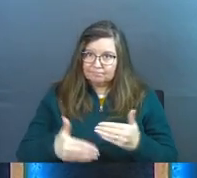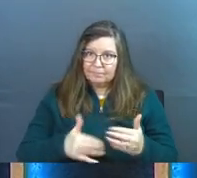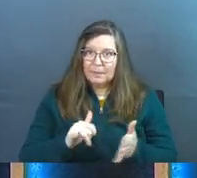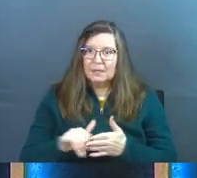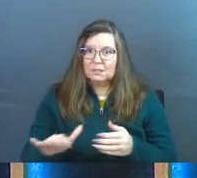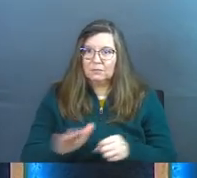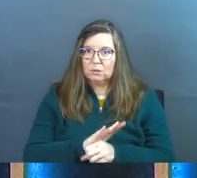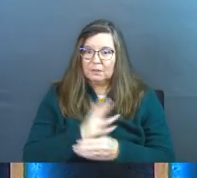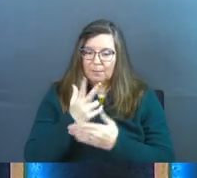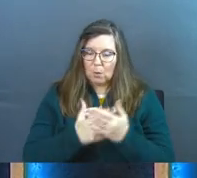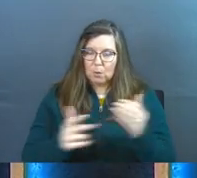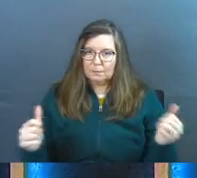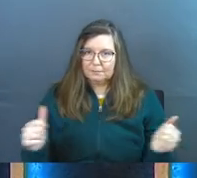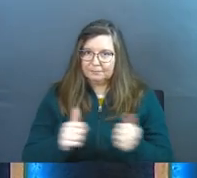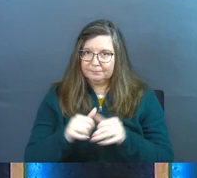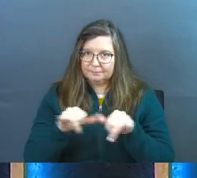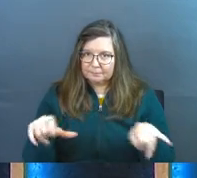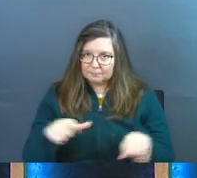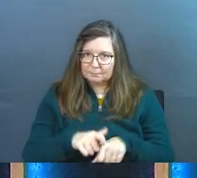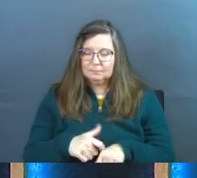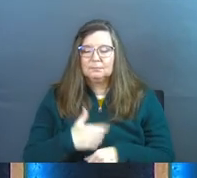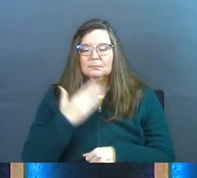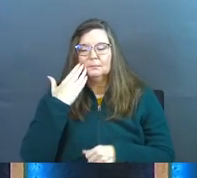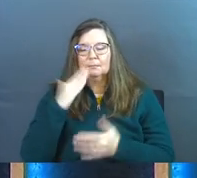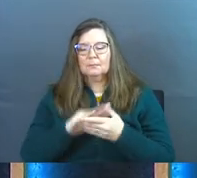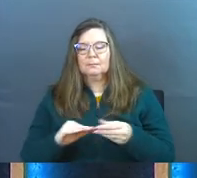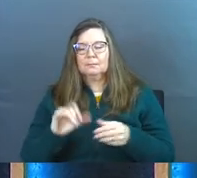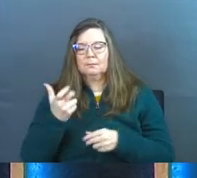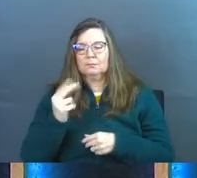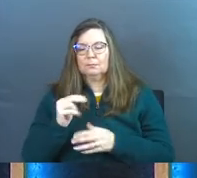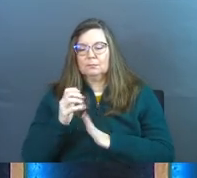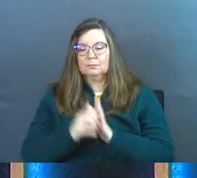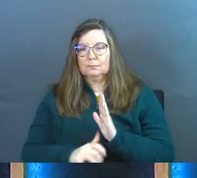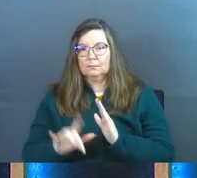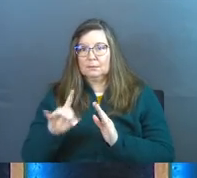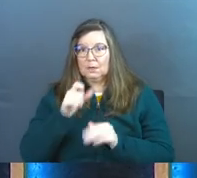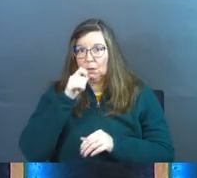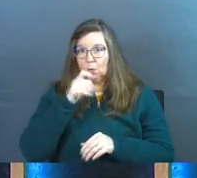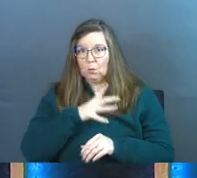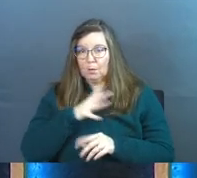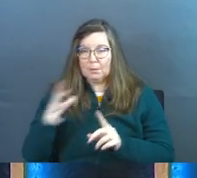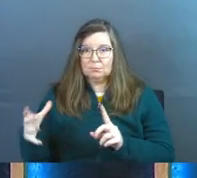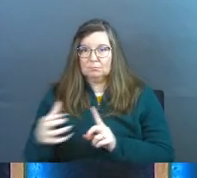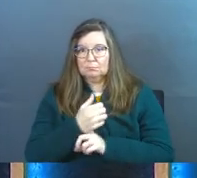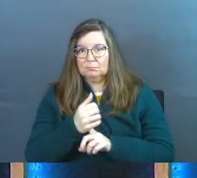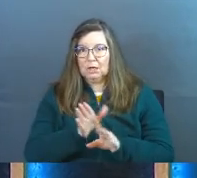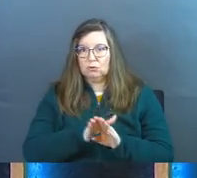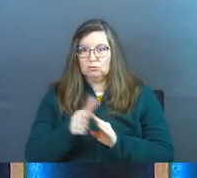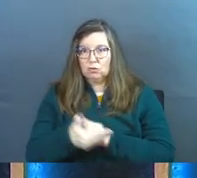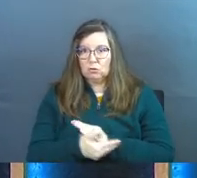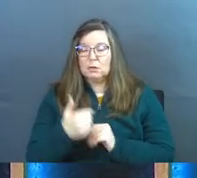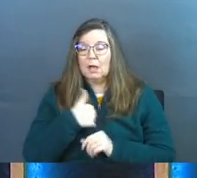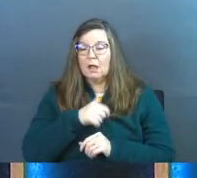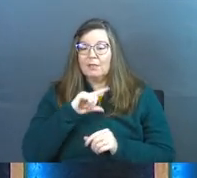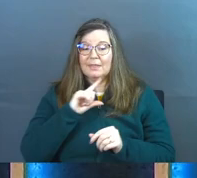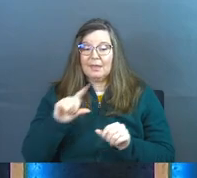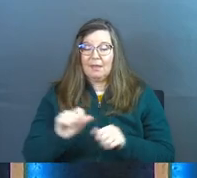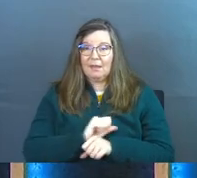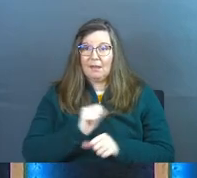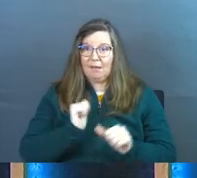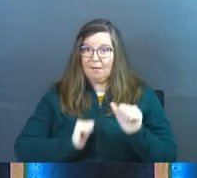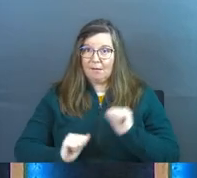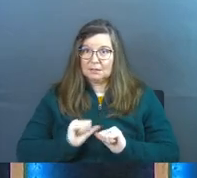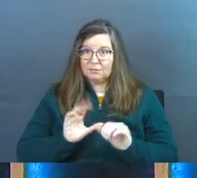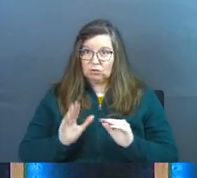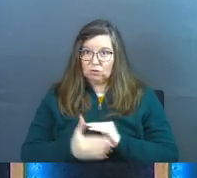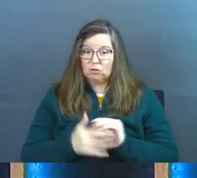of grace and truth. So some of you know this story. This is in John chapter 8. There's a woman who's caught in adultery. In the very act of